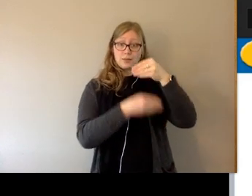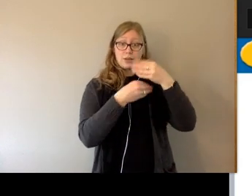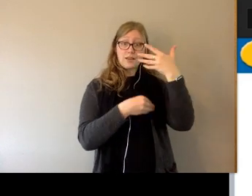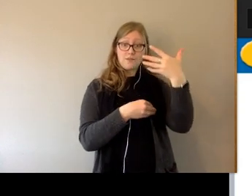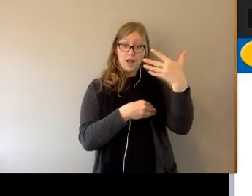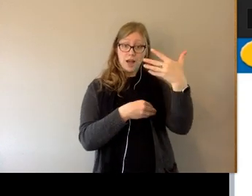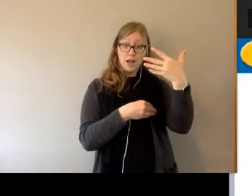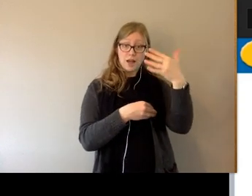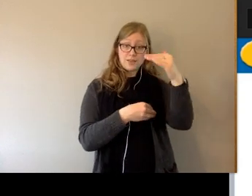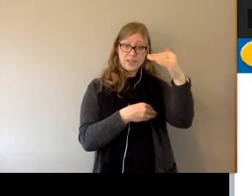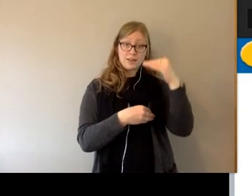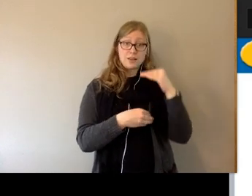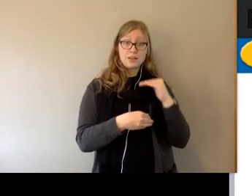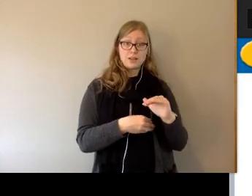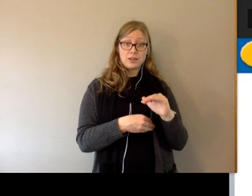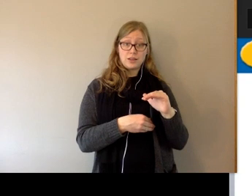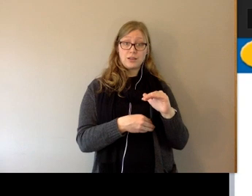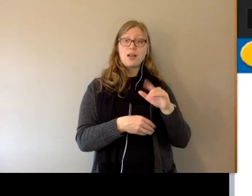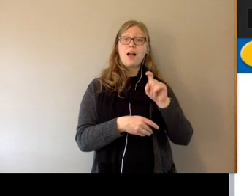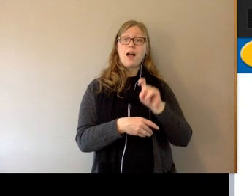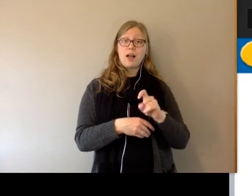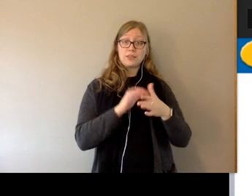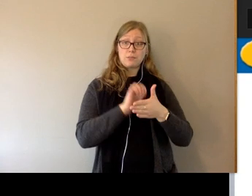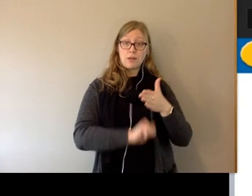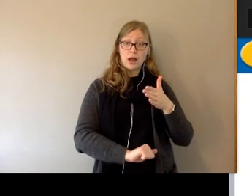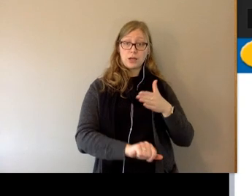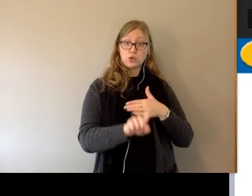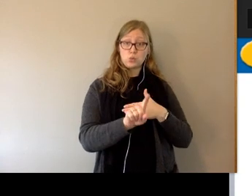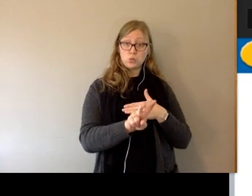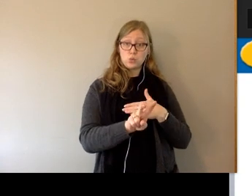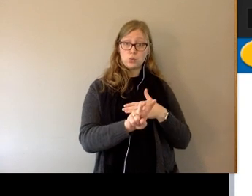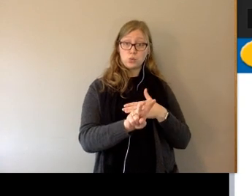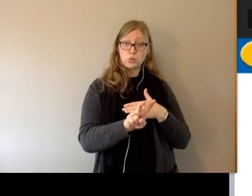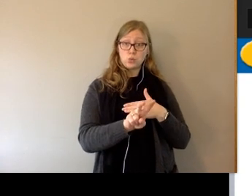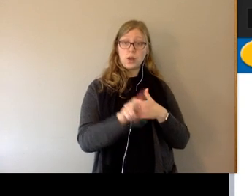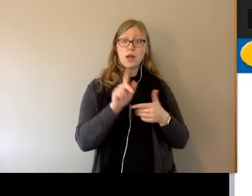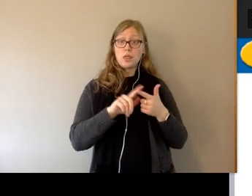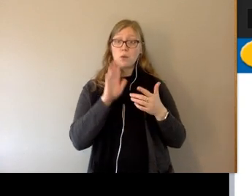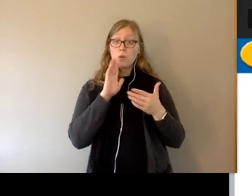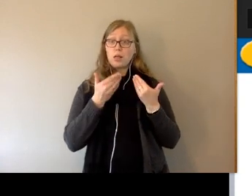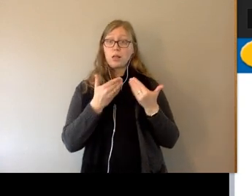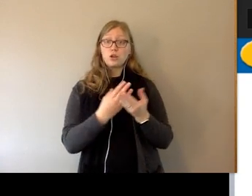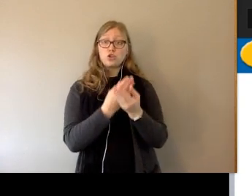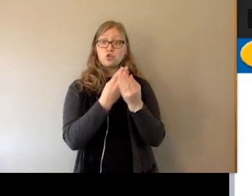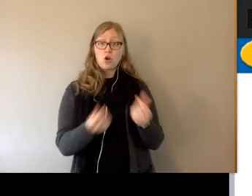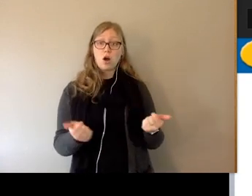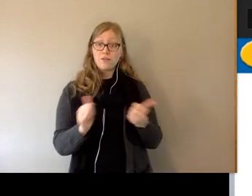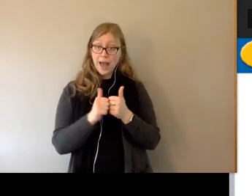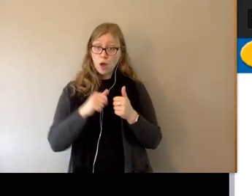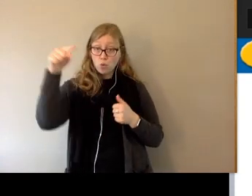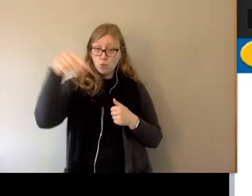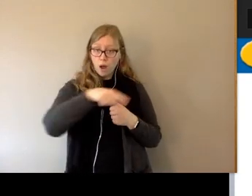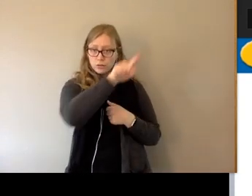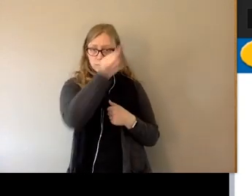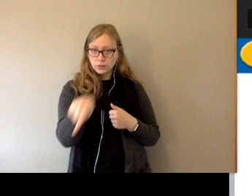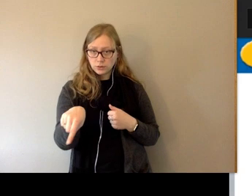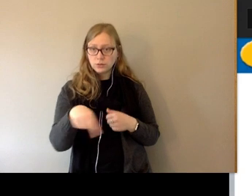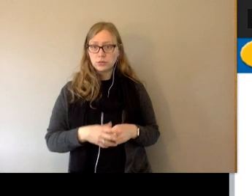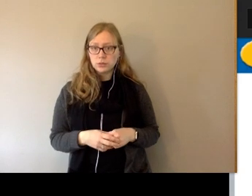5 is to x minus 2. And then we're going to solve this using cross multiplication. And so we